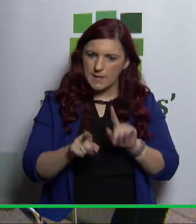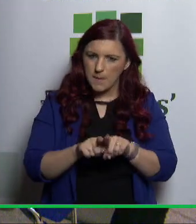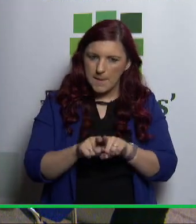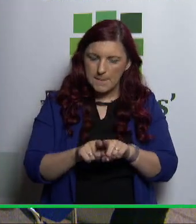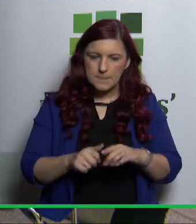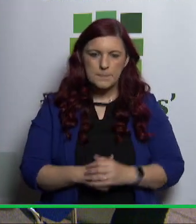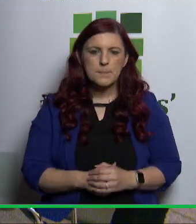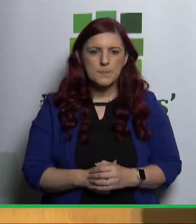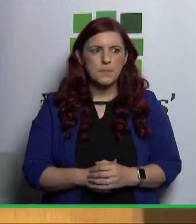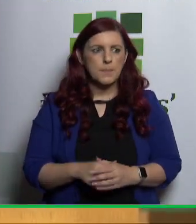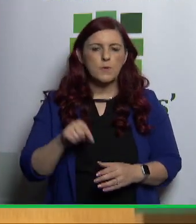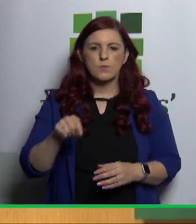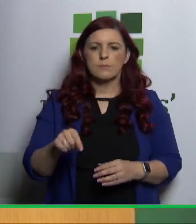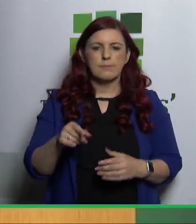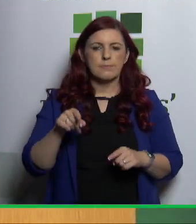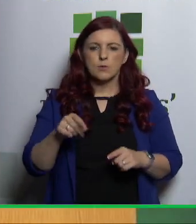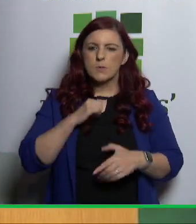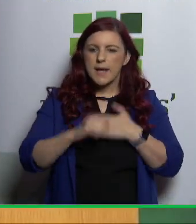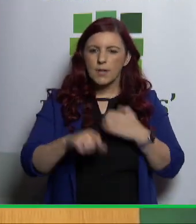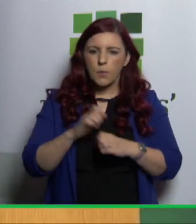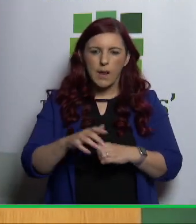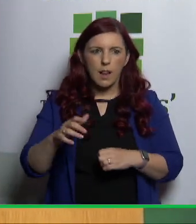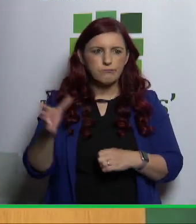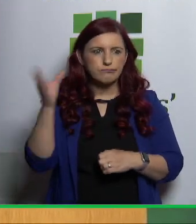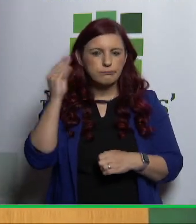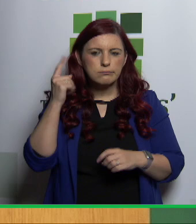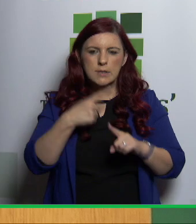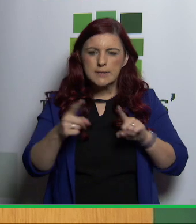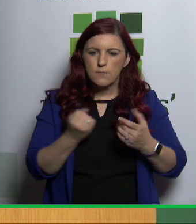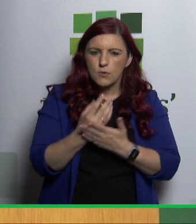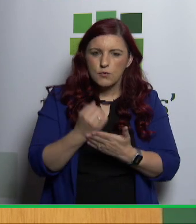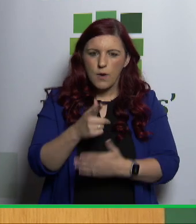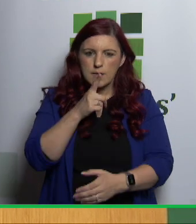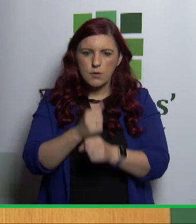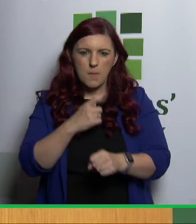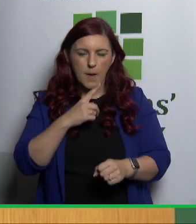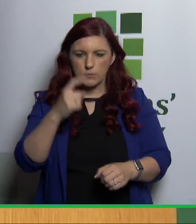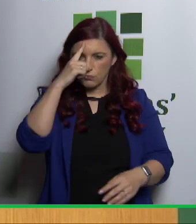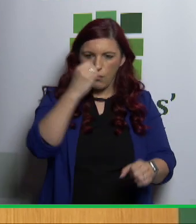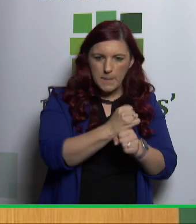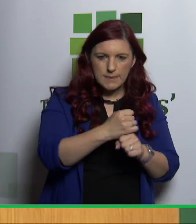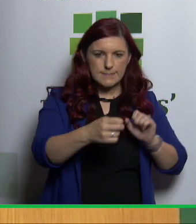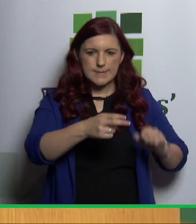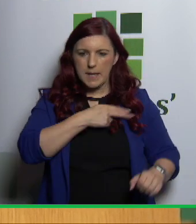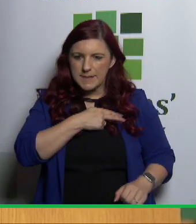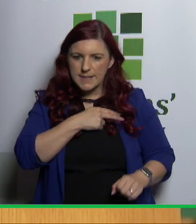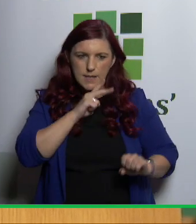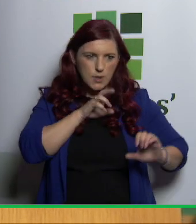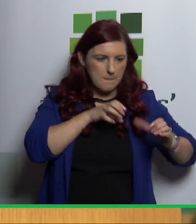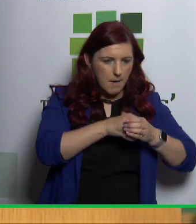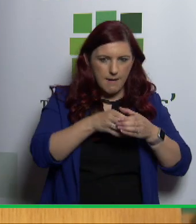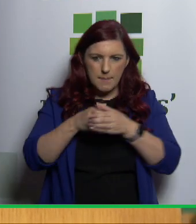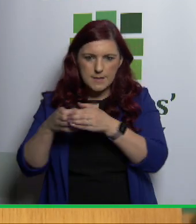So today will be stories that you will experience, that you'll hear of trauma, adversity, stigma, marginalisation. But you'll also hear stories